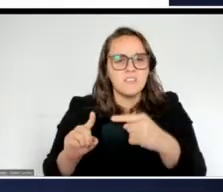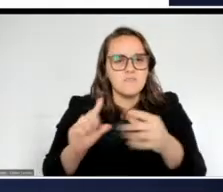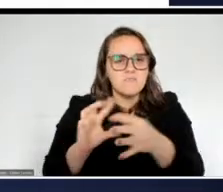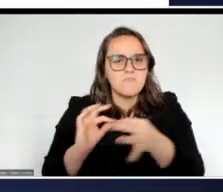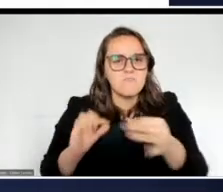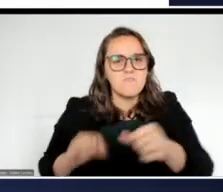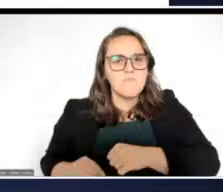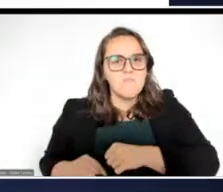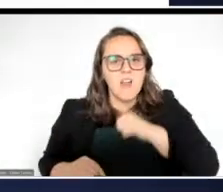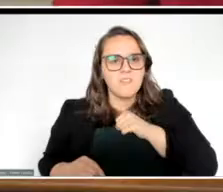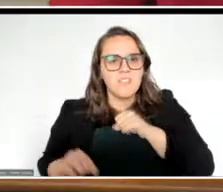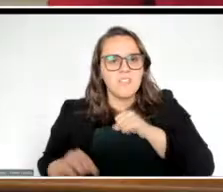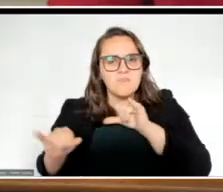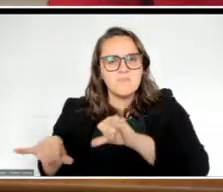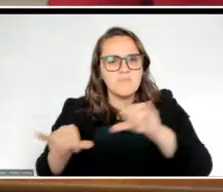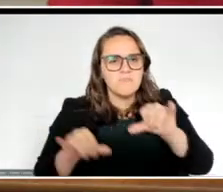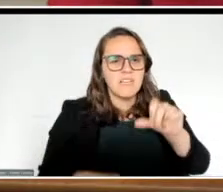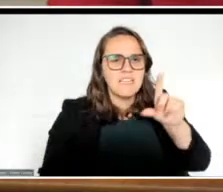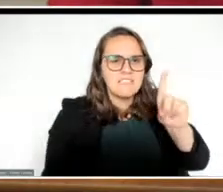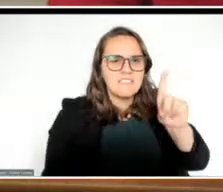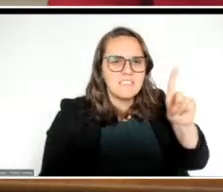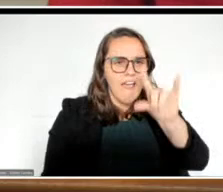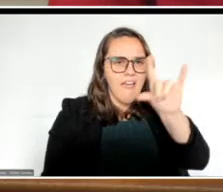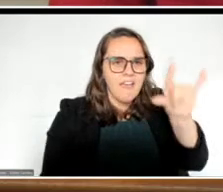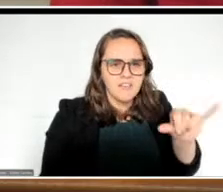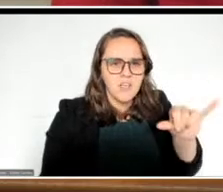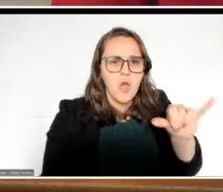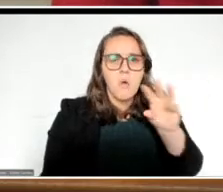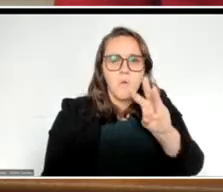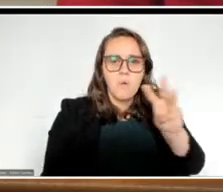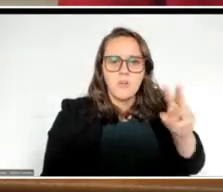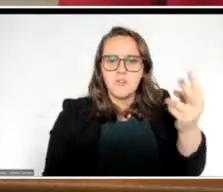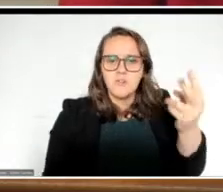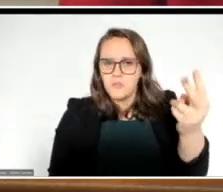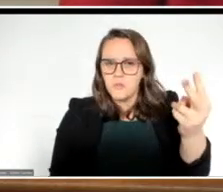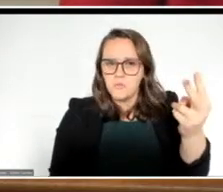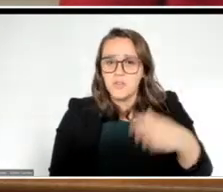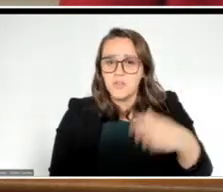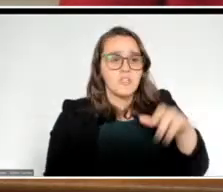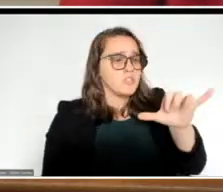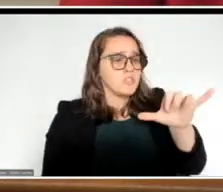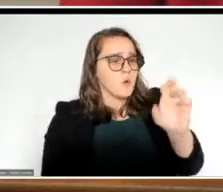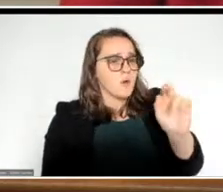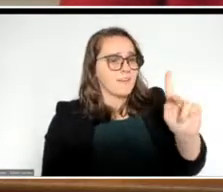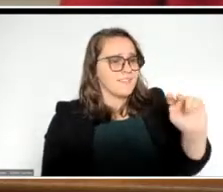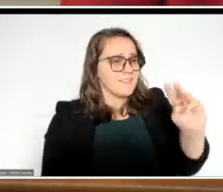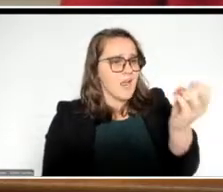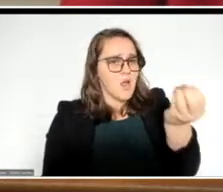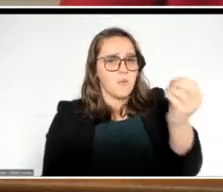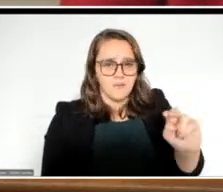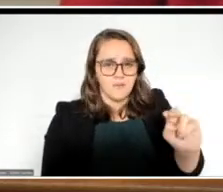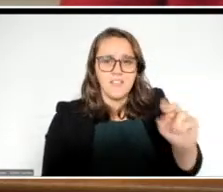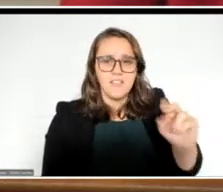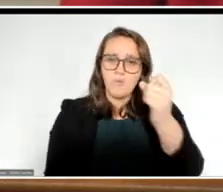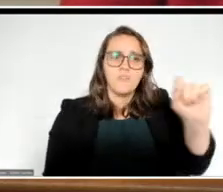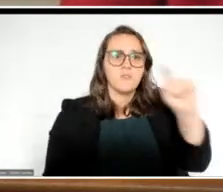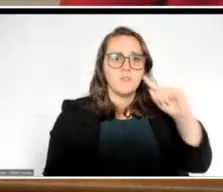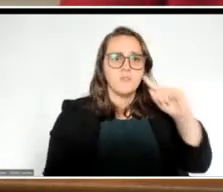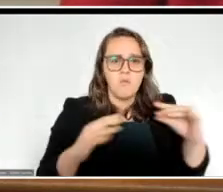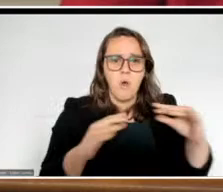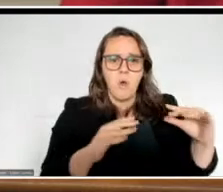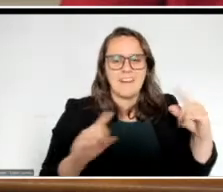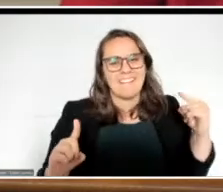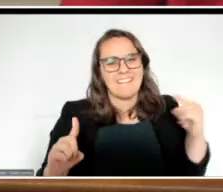Battle of Yorktown. Trump did nothing to stop the deadly violence for obvious reasons. He thought it was all justified,